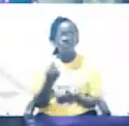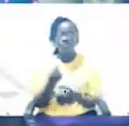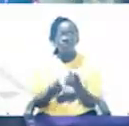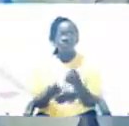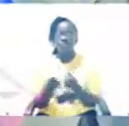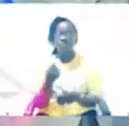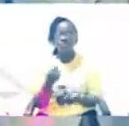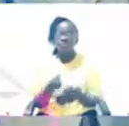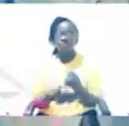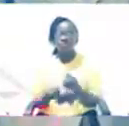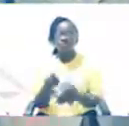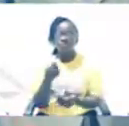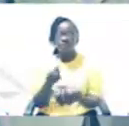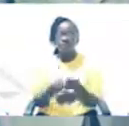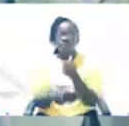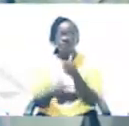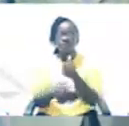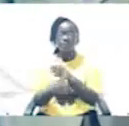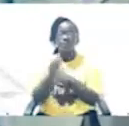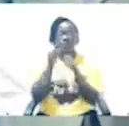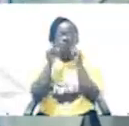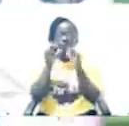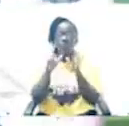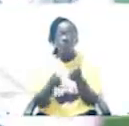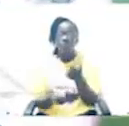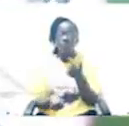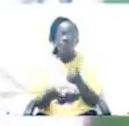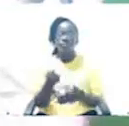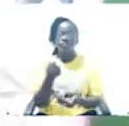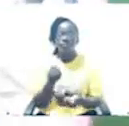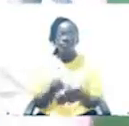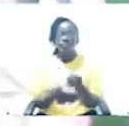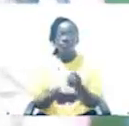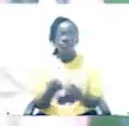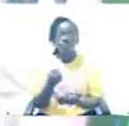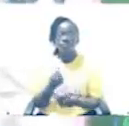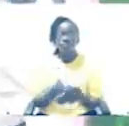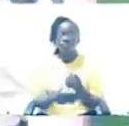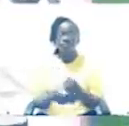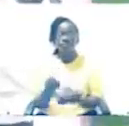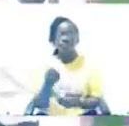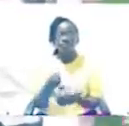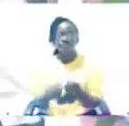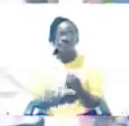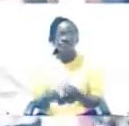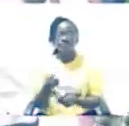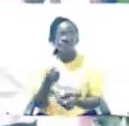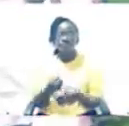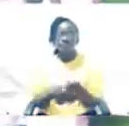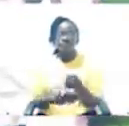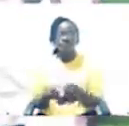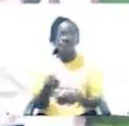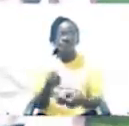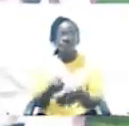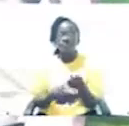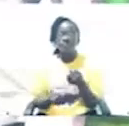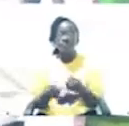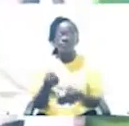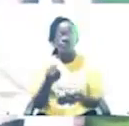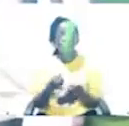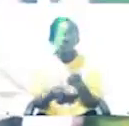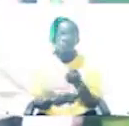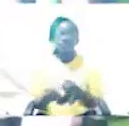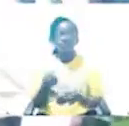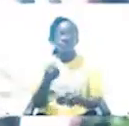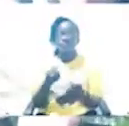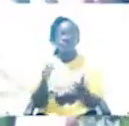you. Come quickly. Come everywhere. From the corners of the street, out there and out there and out there and out there